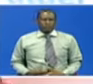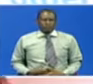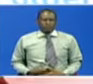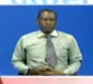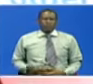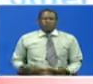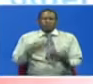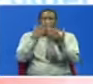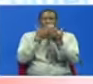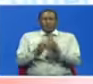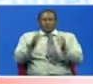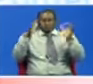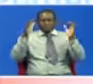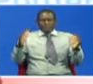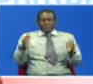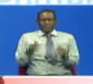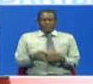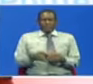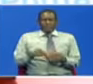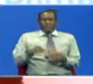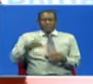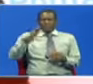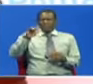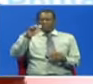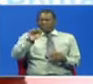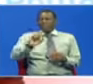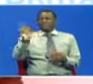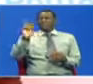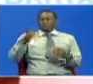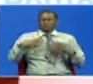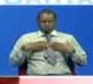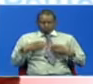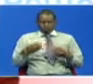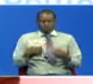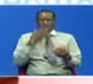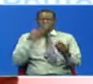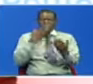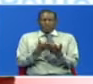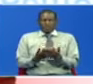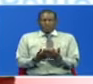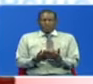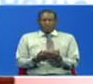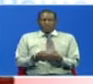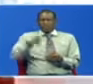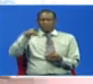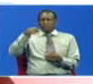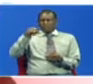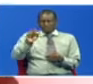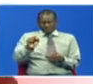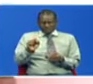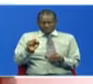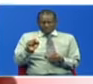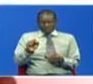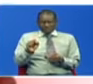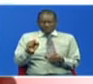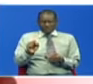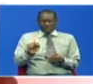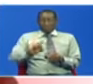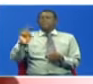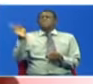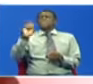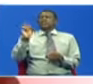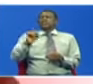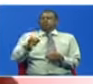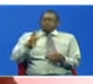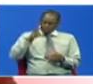Asante sana, Bwana CAS, Ministry of Health. Thank you, Bwana PS, Ministry of